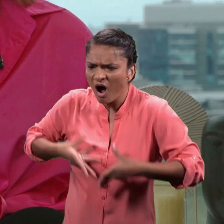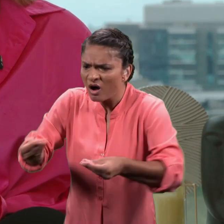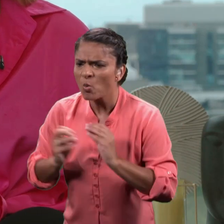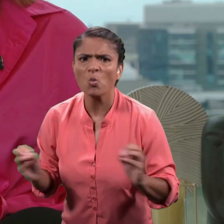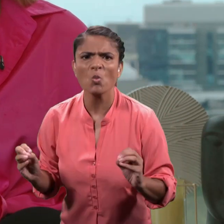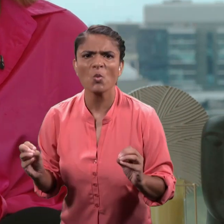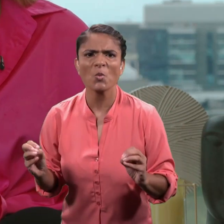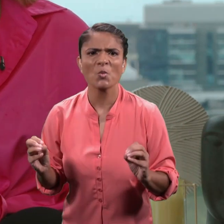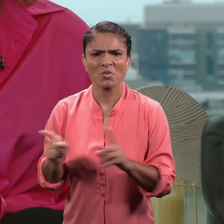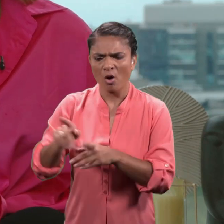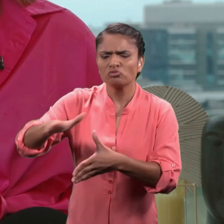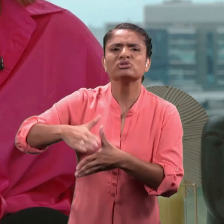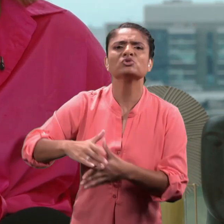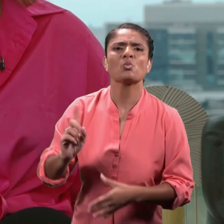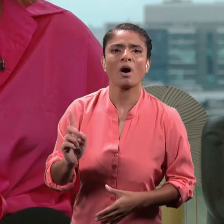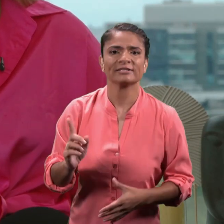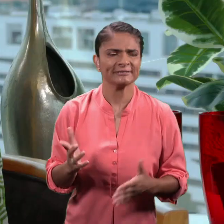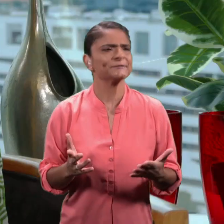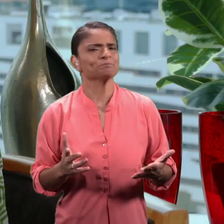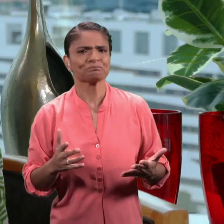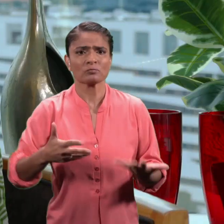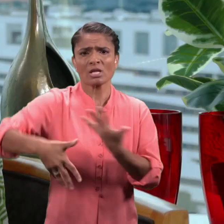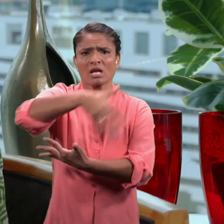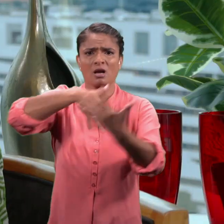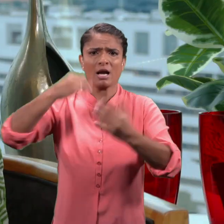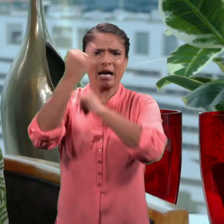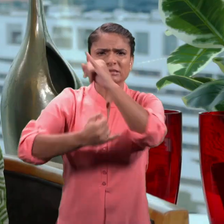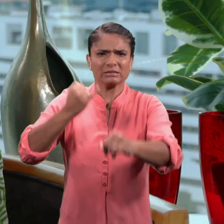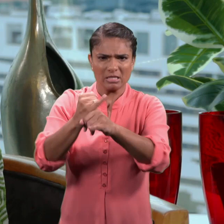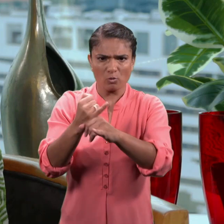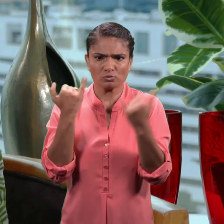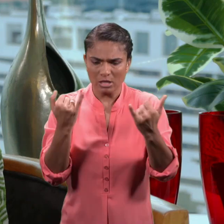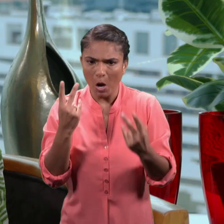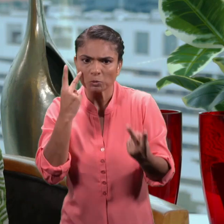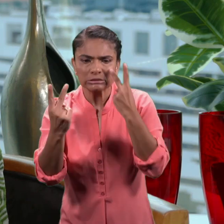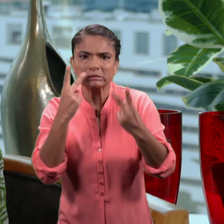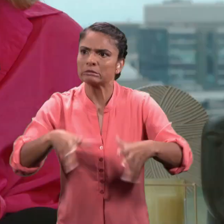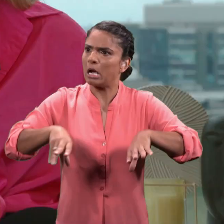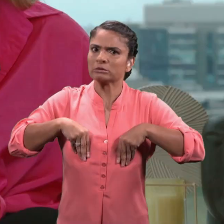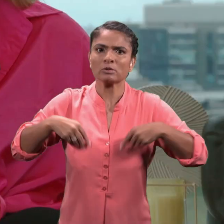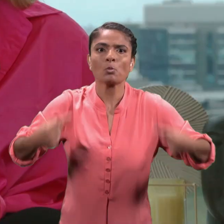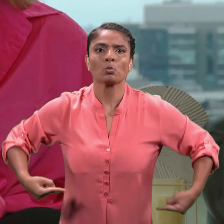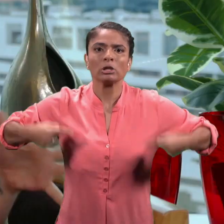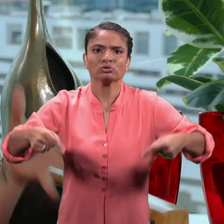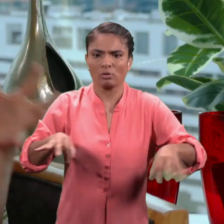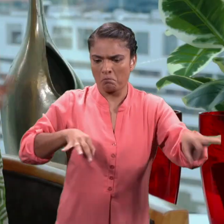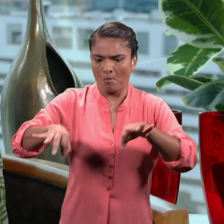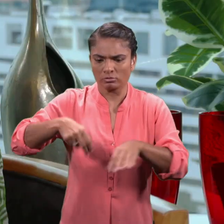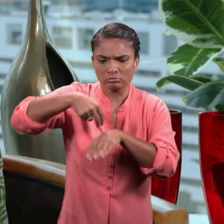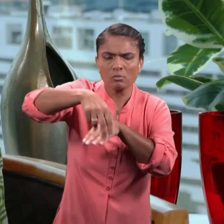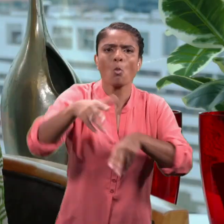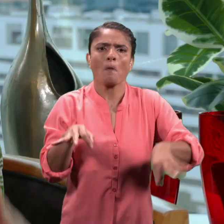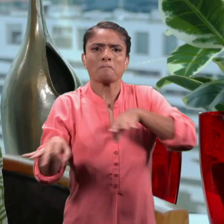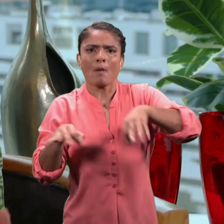not taking us on? What is your reason? On an international front, we can see that they're bringing in models with wheelchairs and models